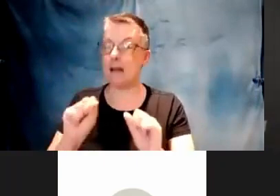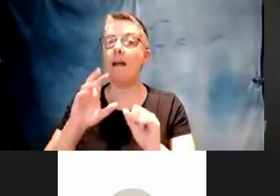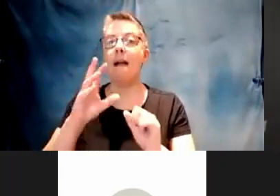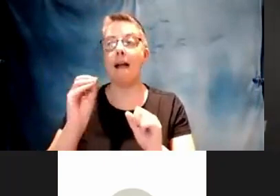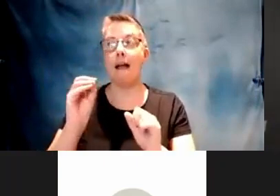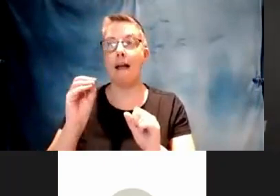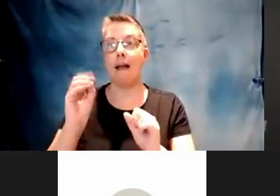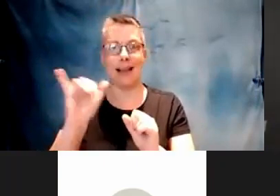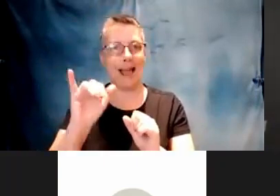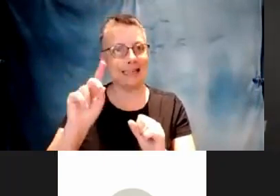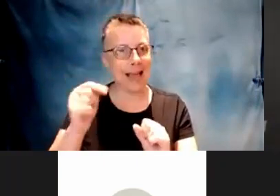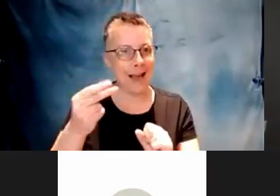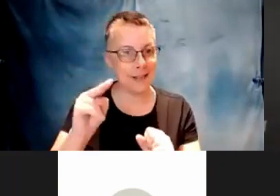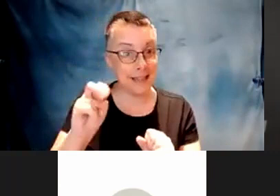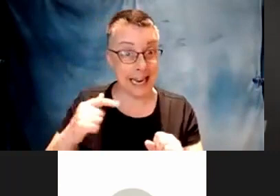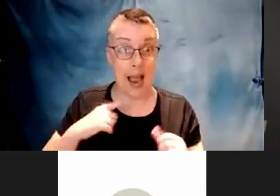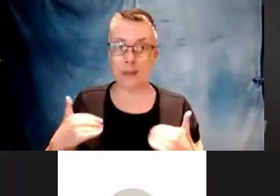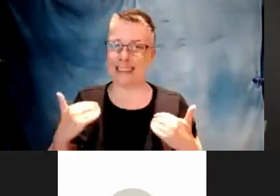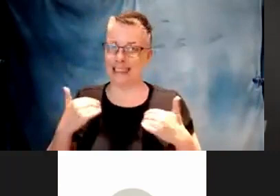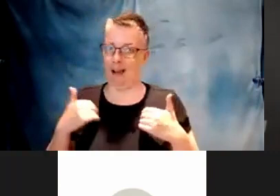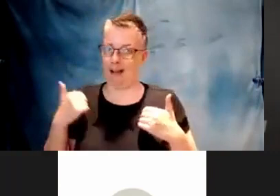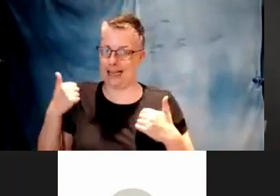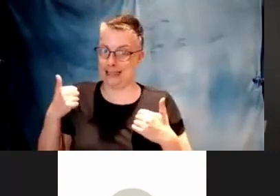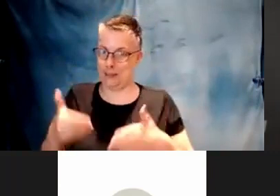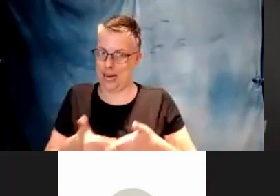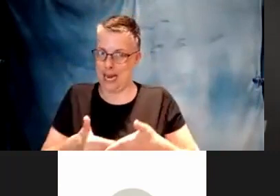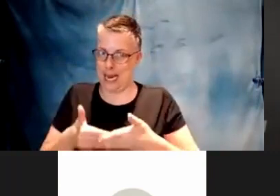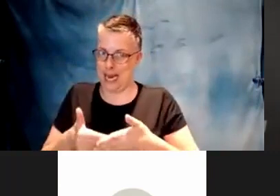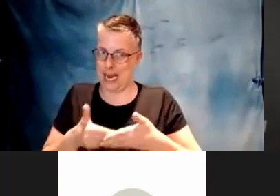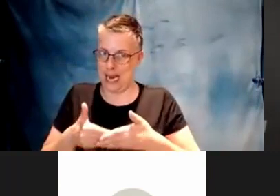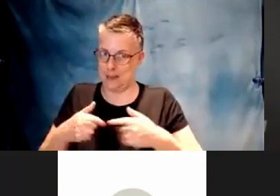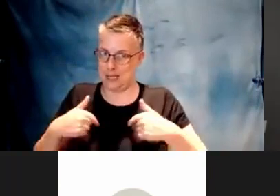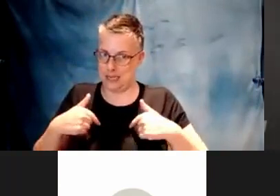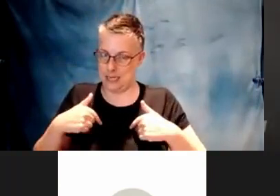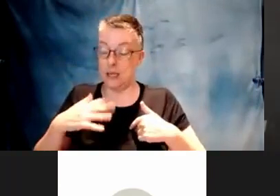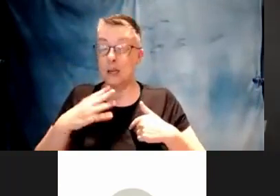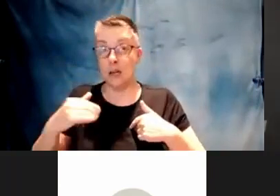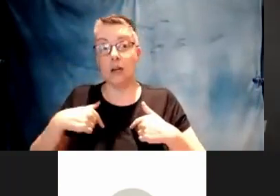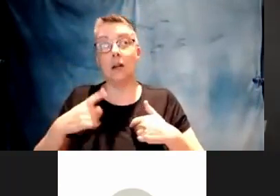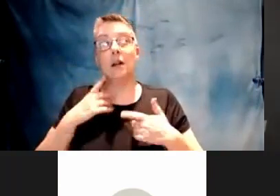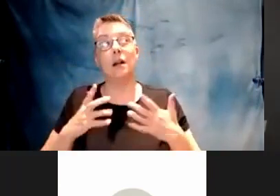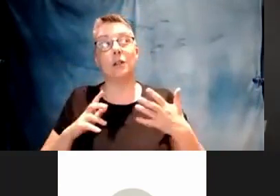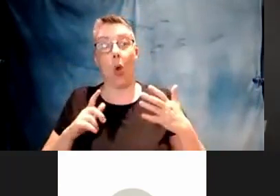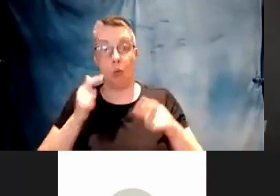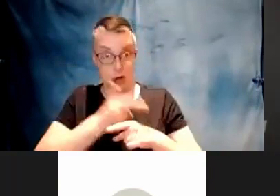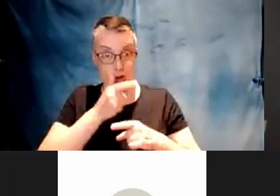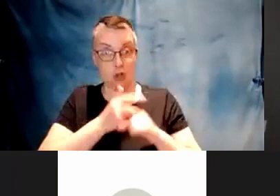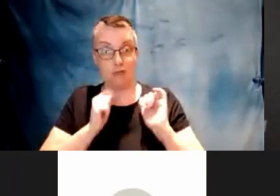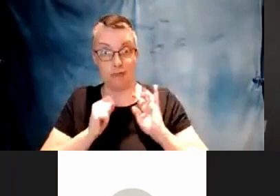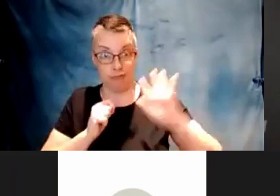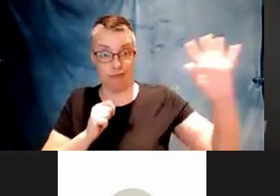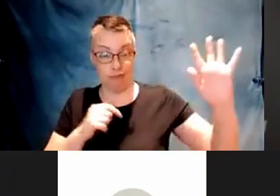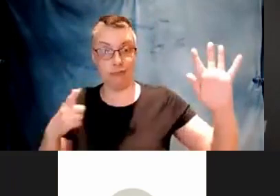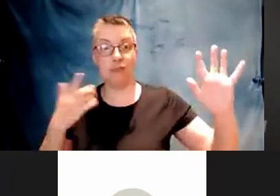like Daphne, I was the youngest one. So I started school. I had more opportunities to learn